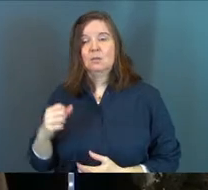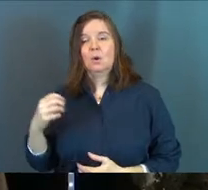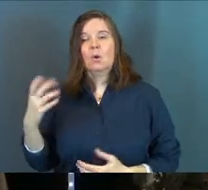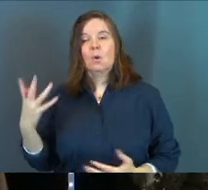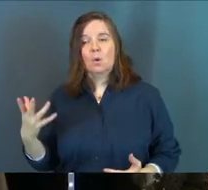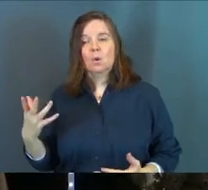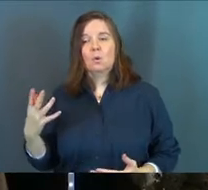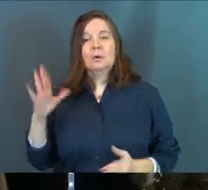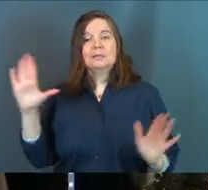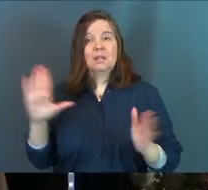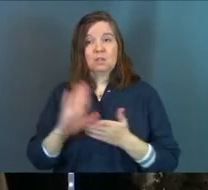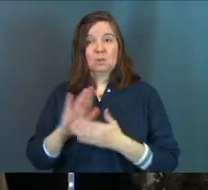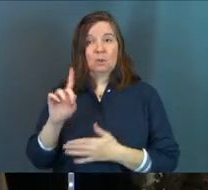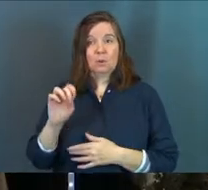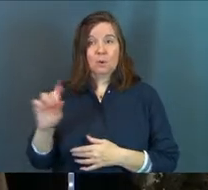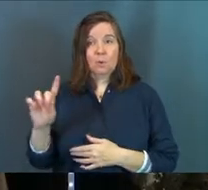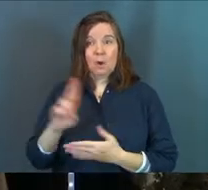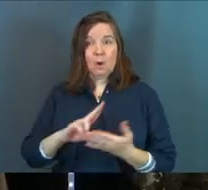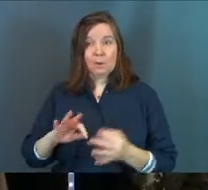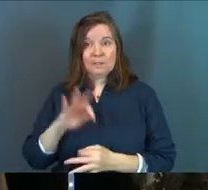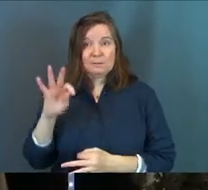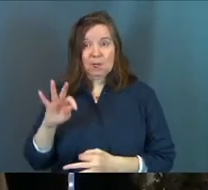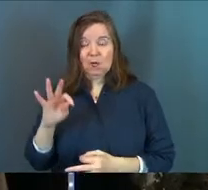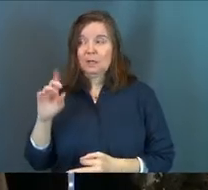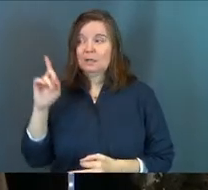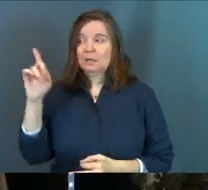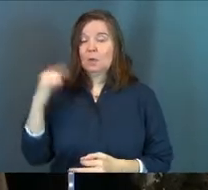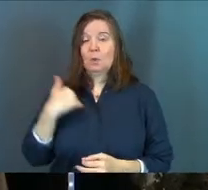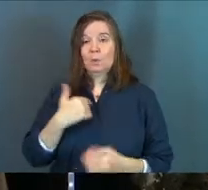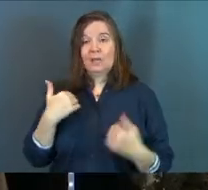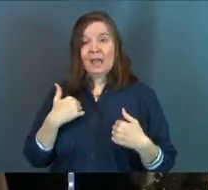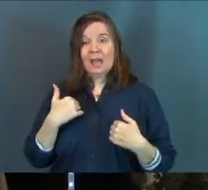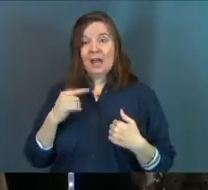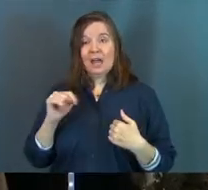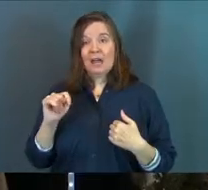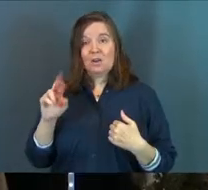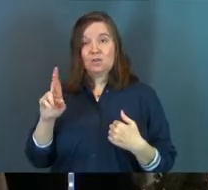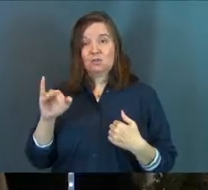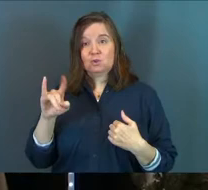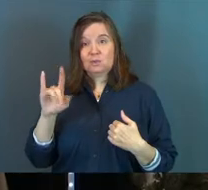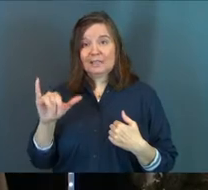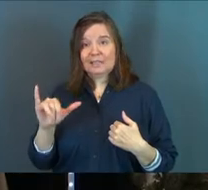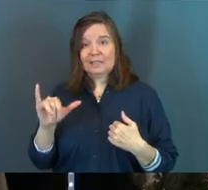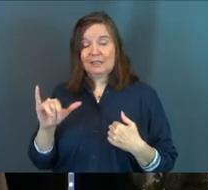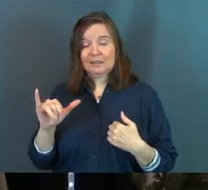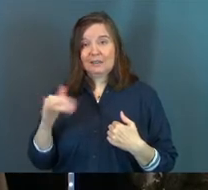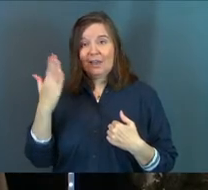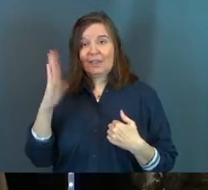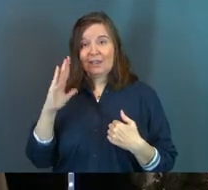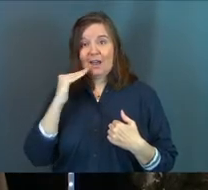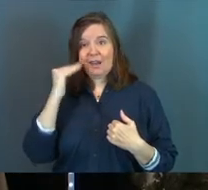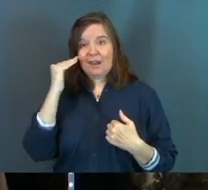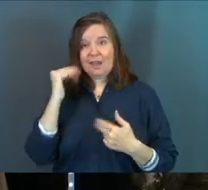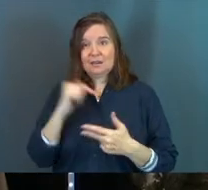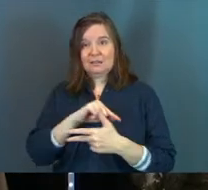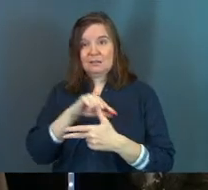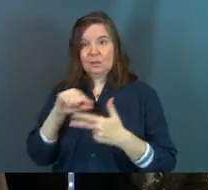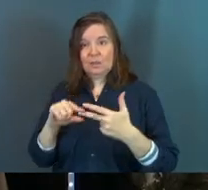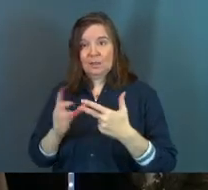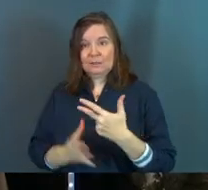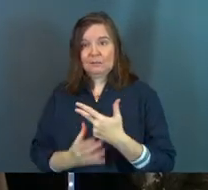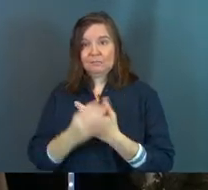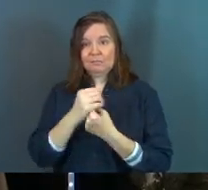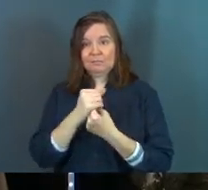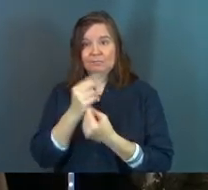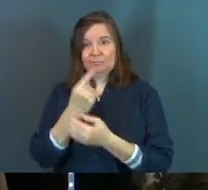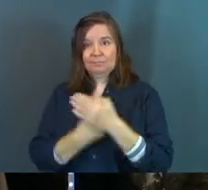So Sunday School 101 on Holy Spirit here is we've got a Trinity is the Godhead. So there are